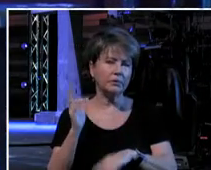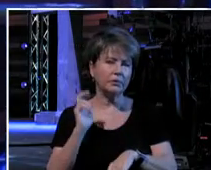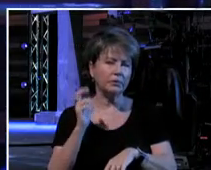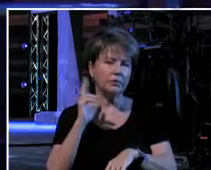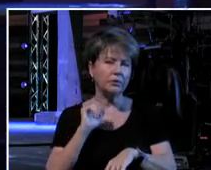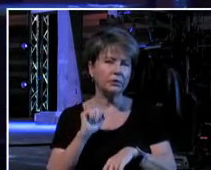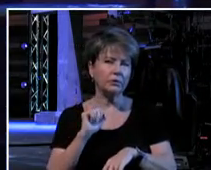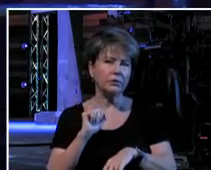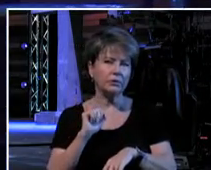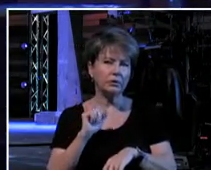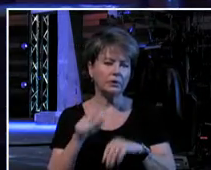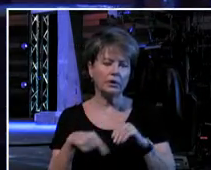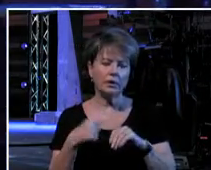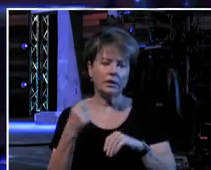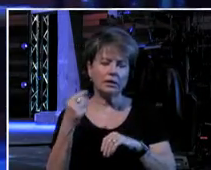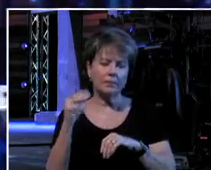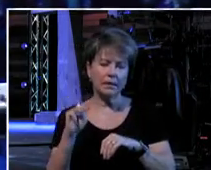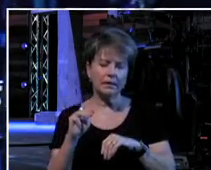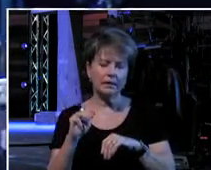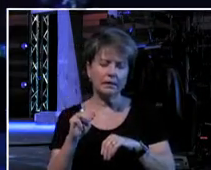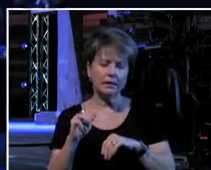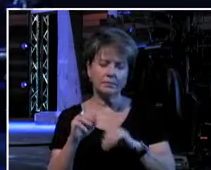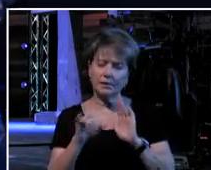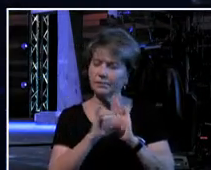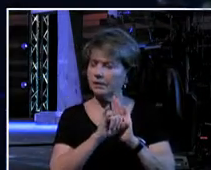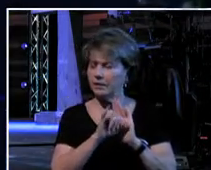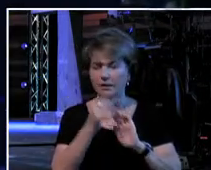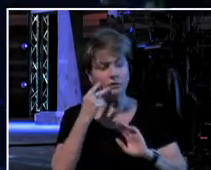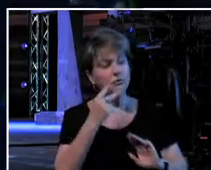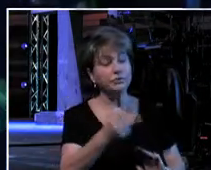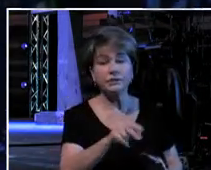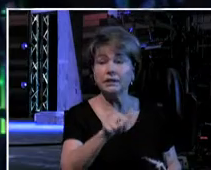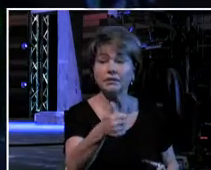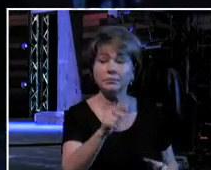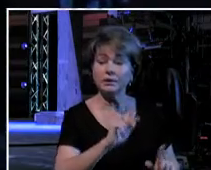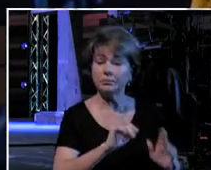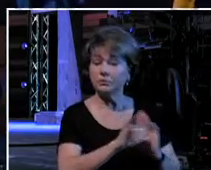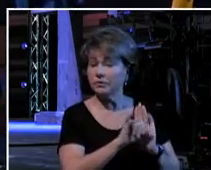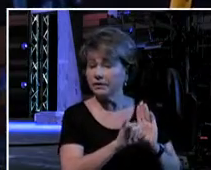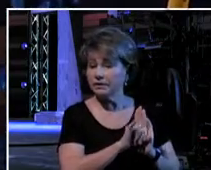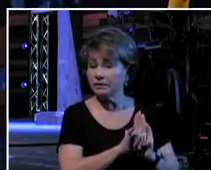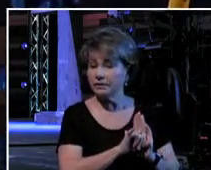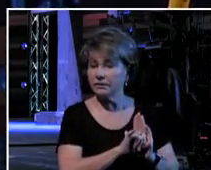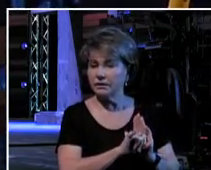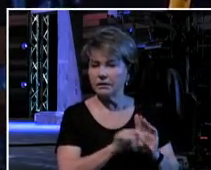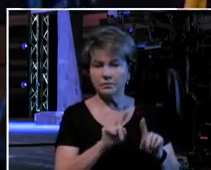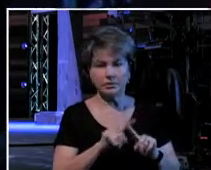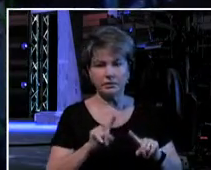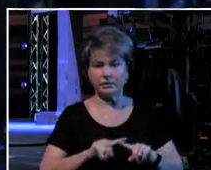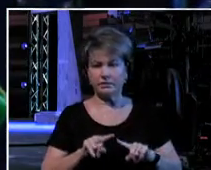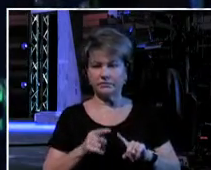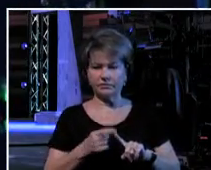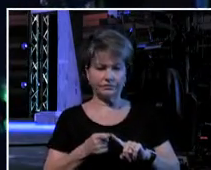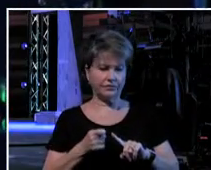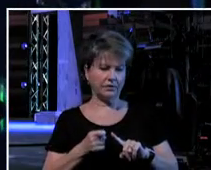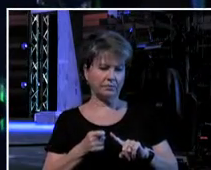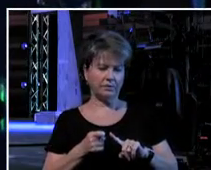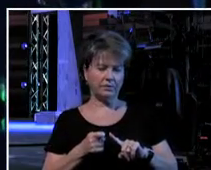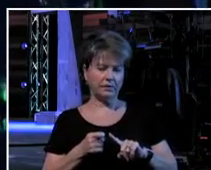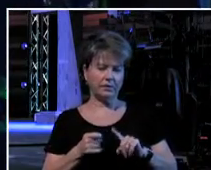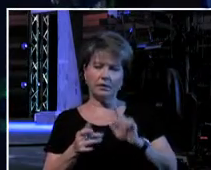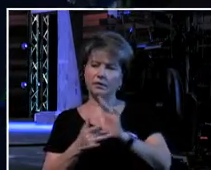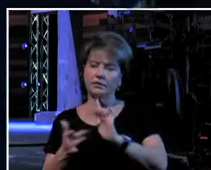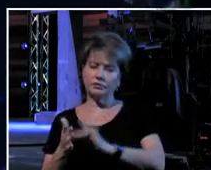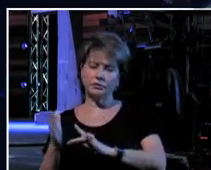distance. You may have even seen people who have identified as followers of Jesus but live very radically different lives than Jesus.